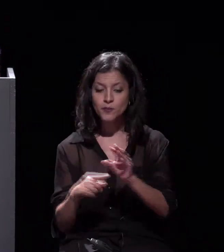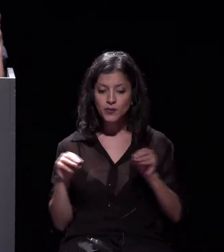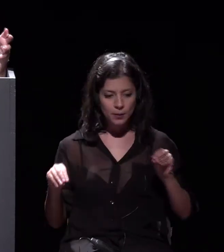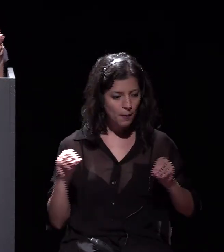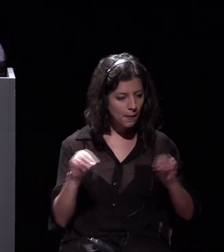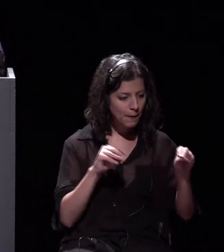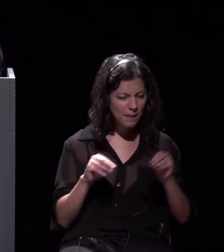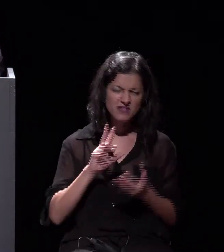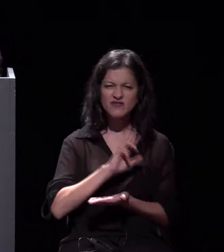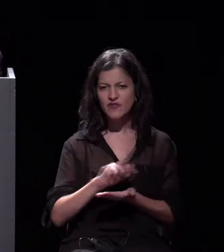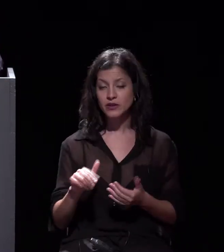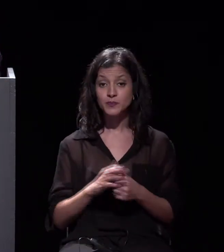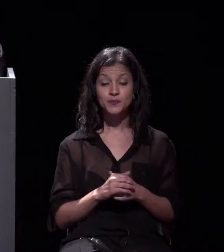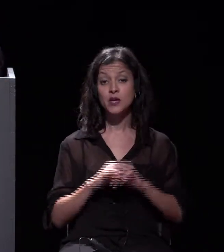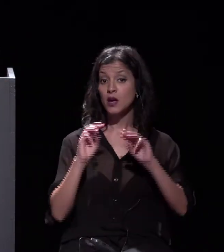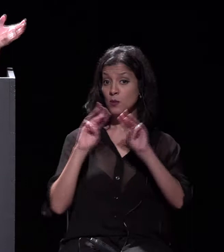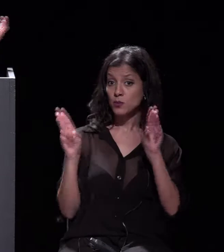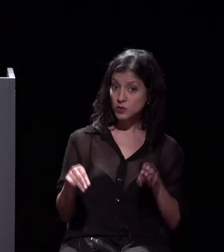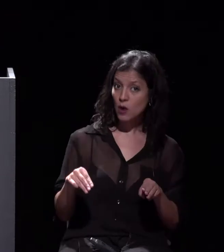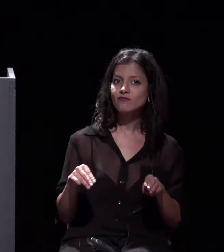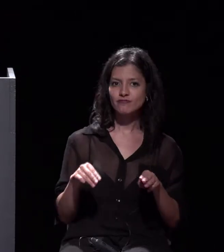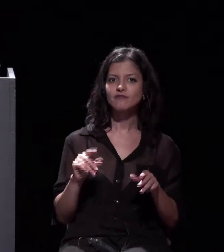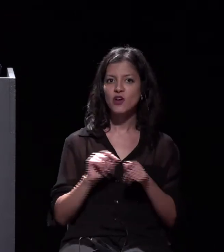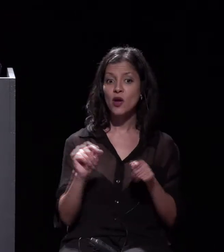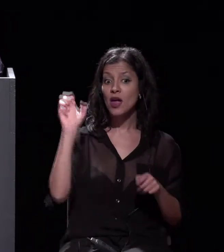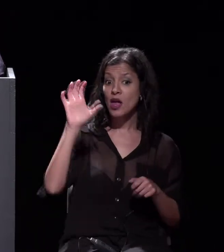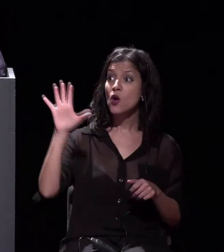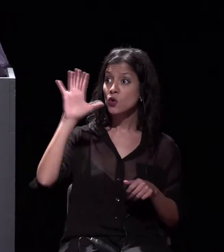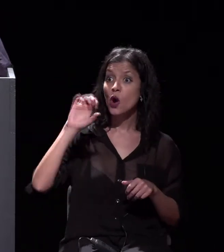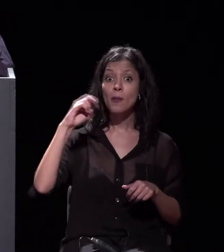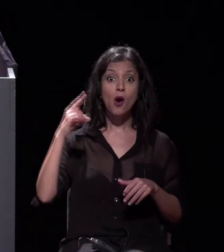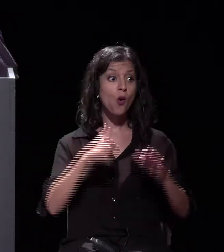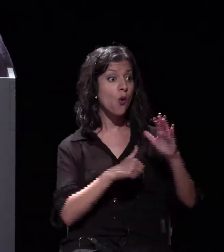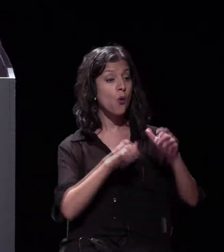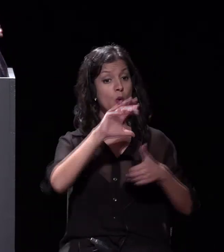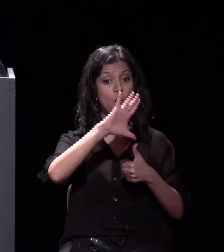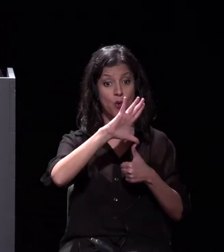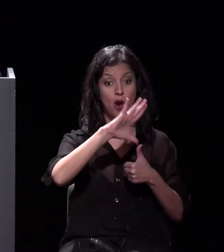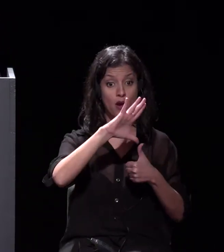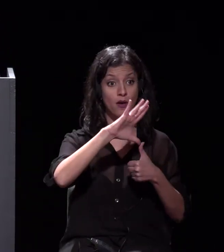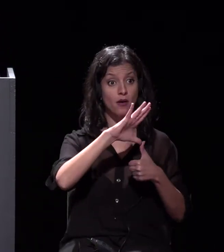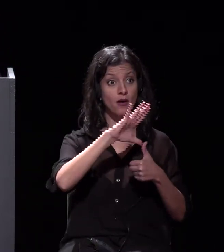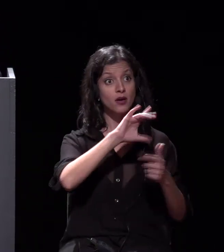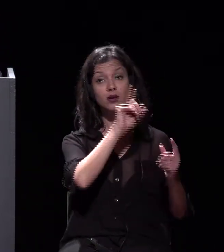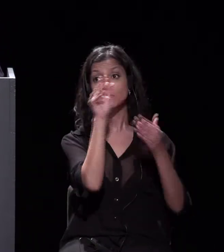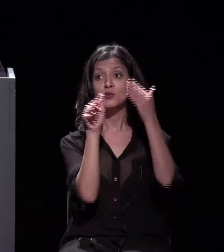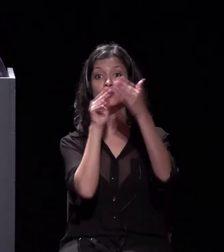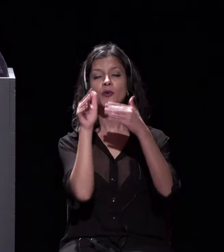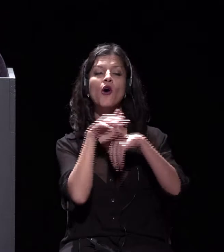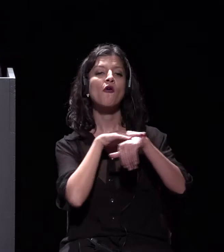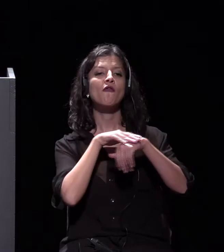experts from Europe and North America to speak to the rest. In fact,